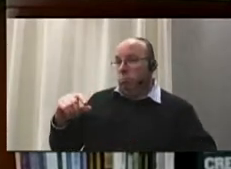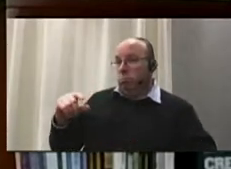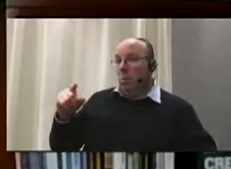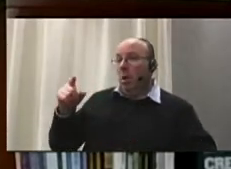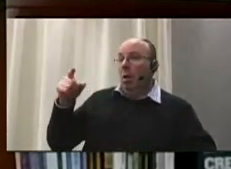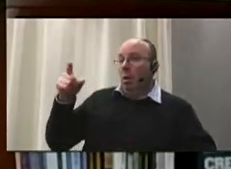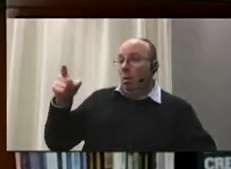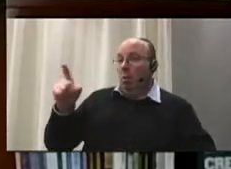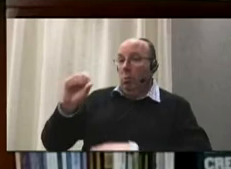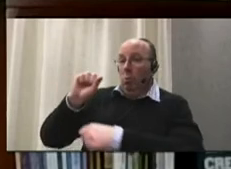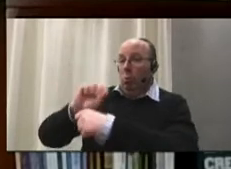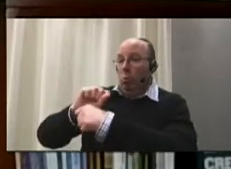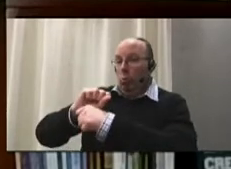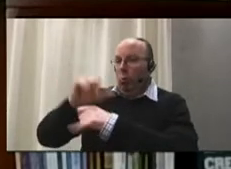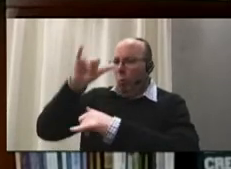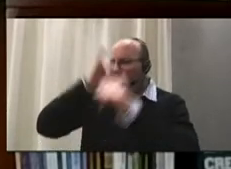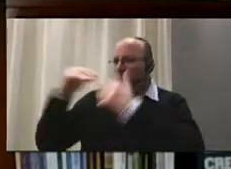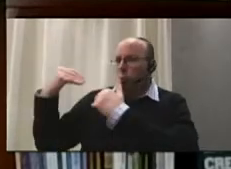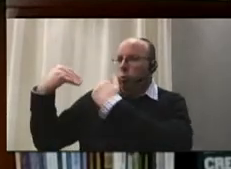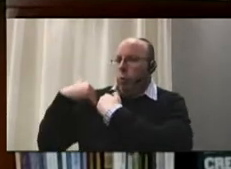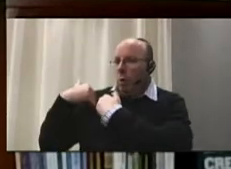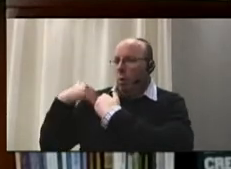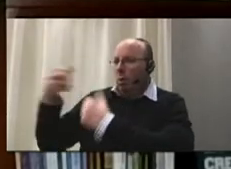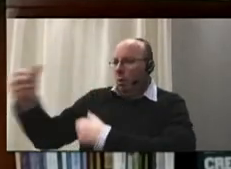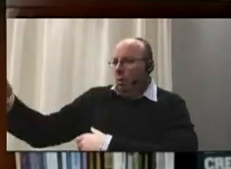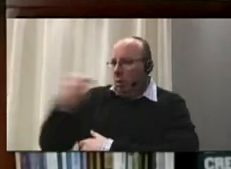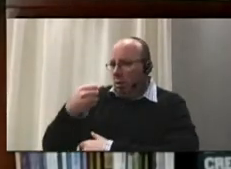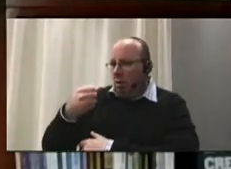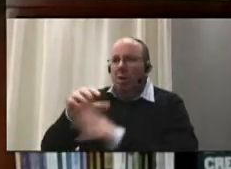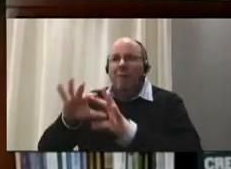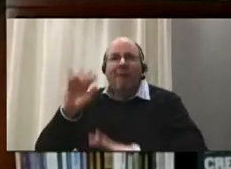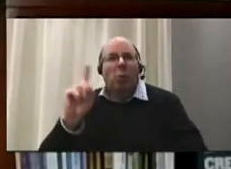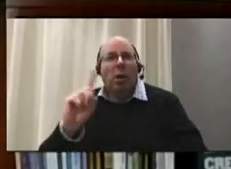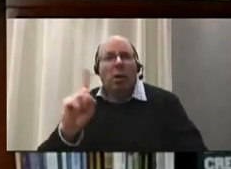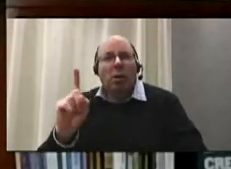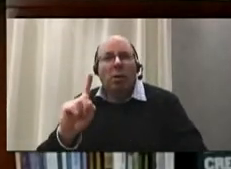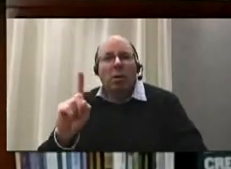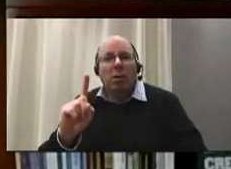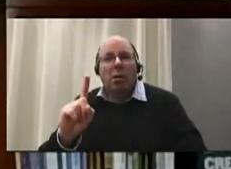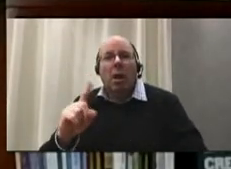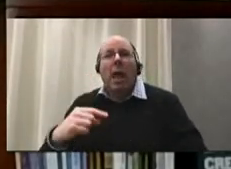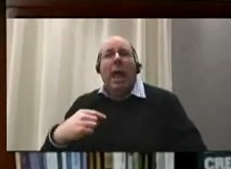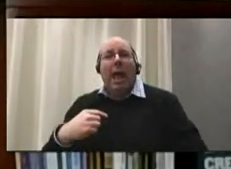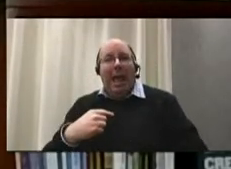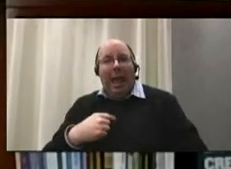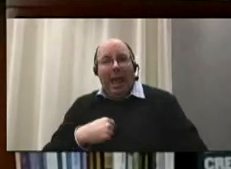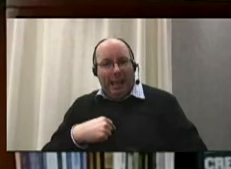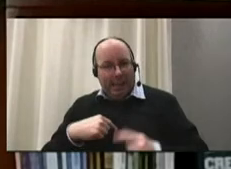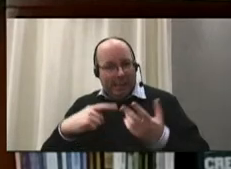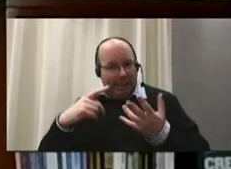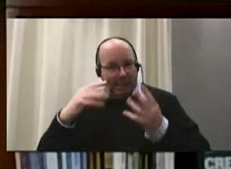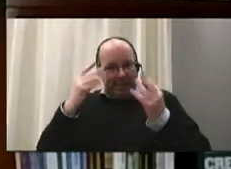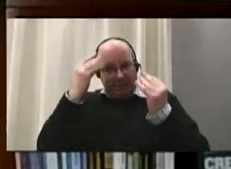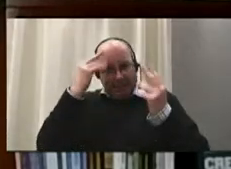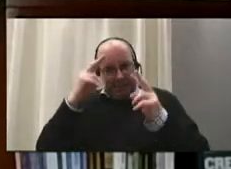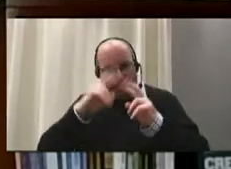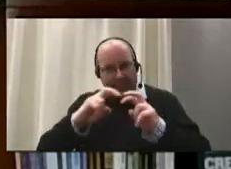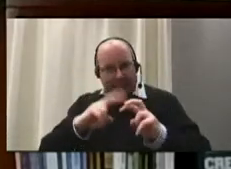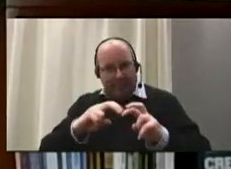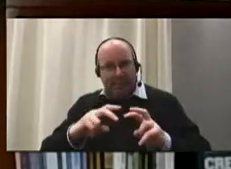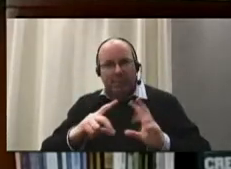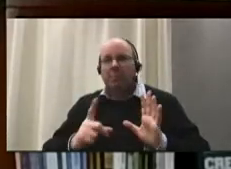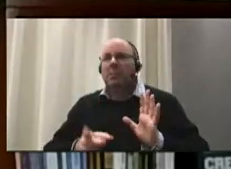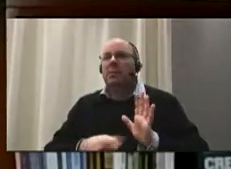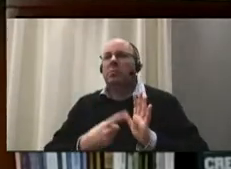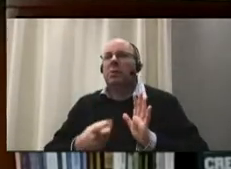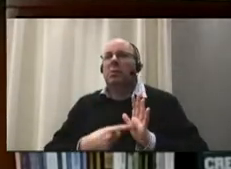where do I find them? And I tell you, I even come to the conclusion that sometimes our processes of just going through advertising the